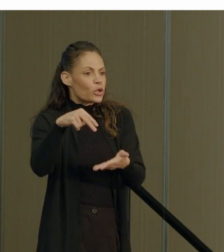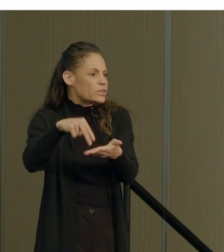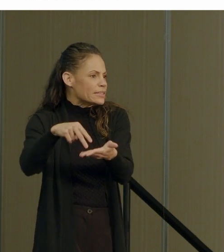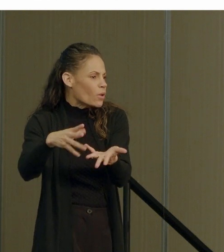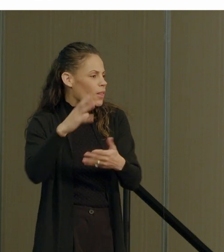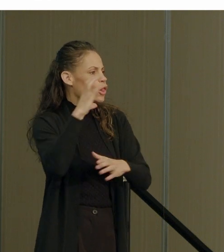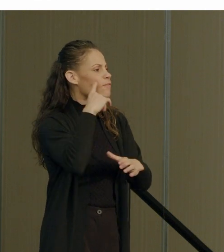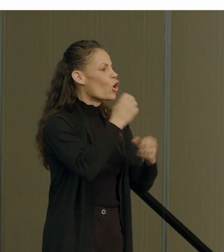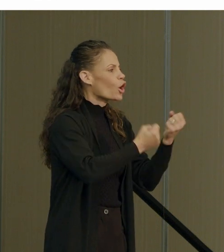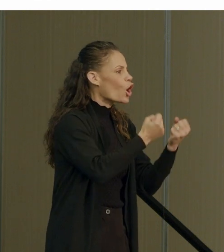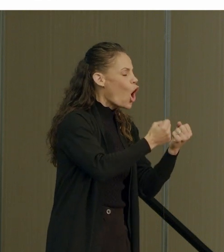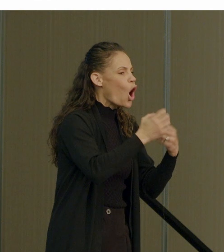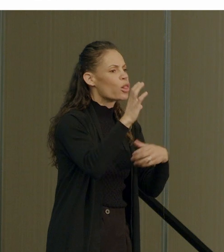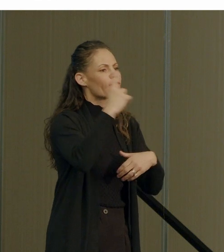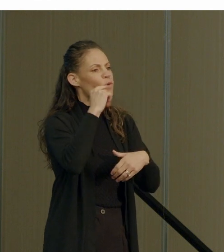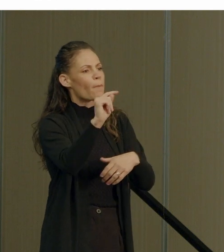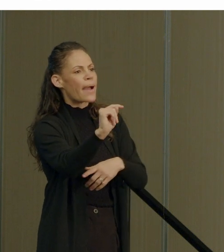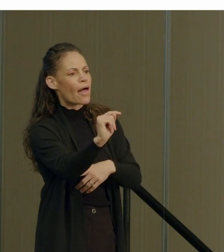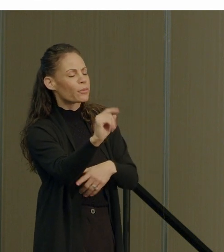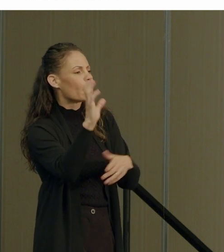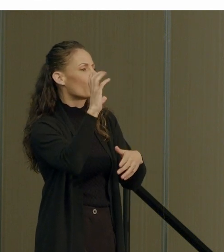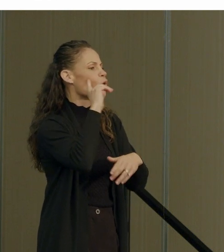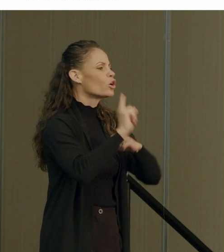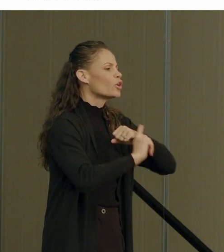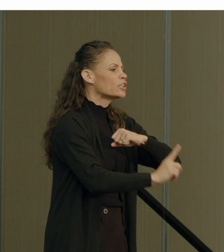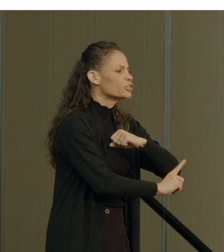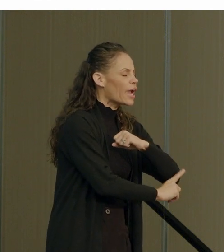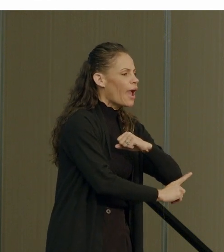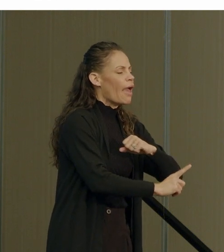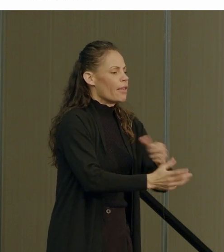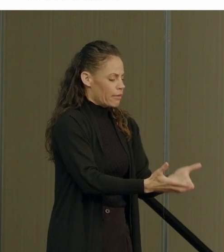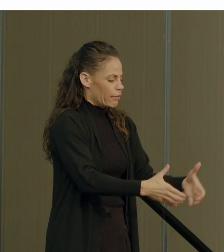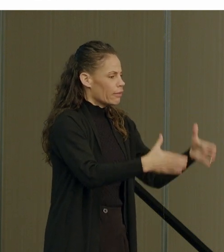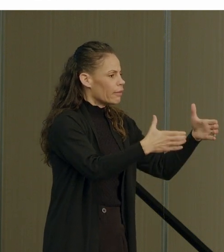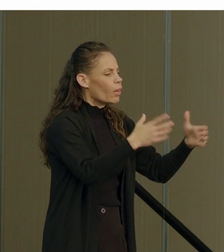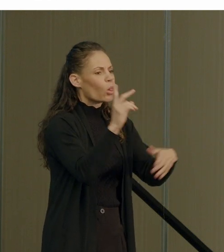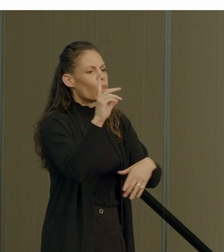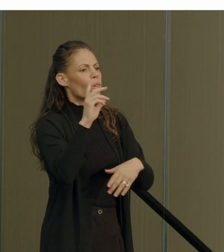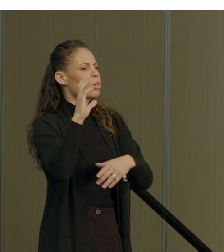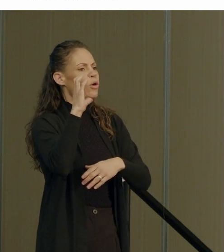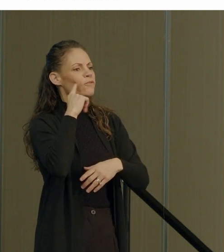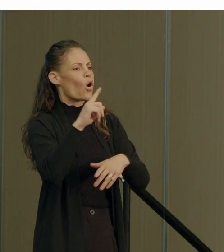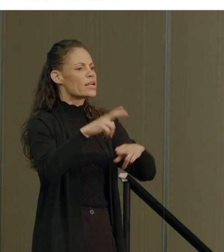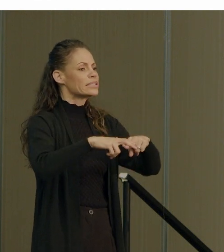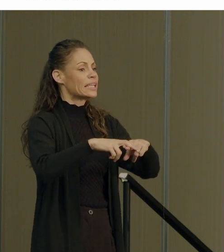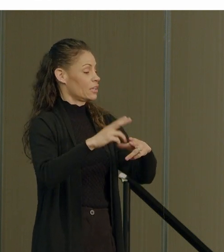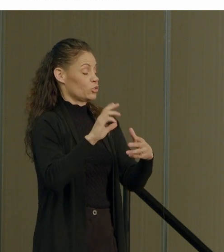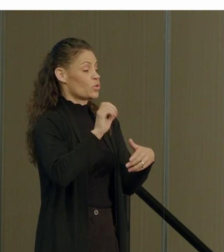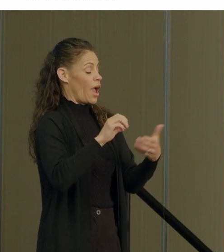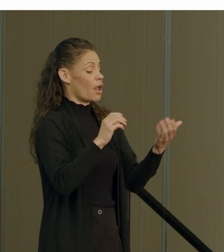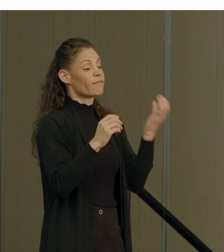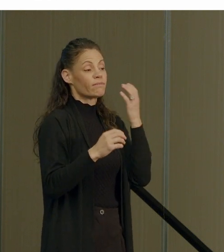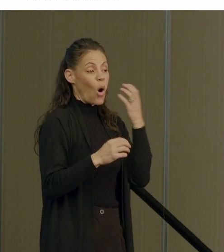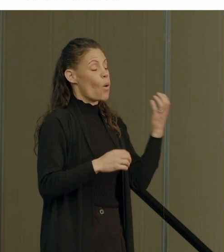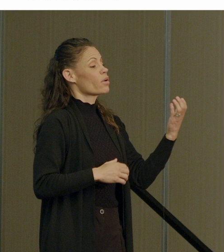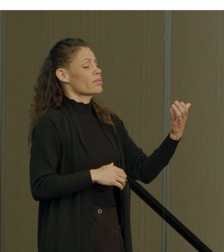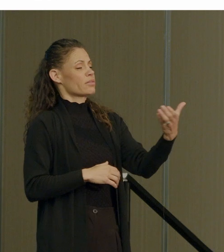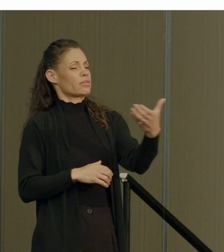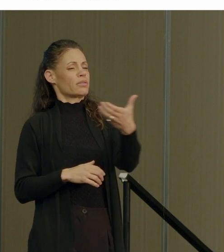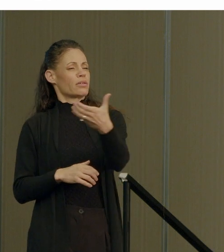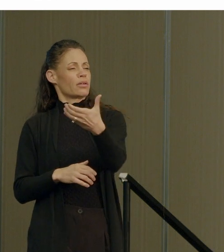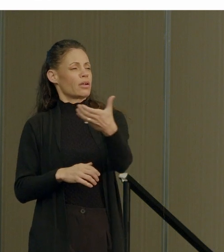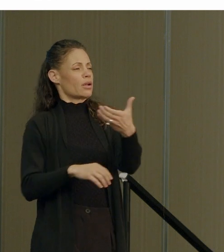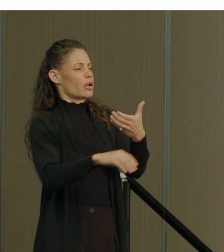car, bathroom, trash can, seating, and then just kind of wave your phone around and it